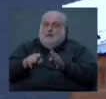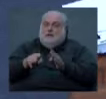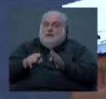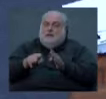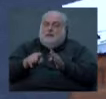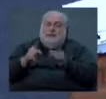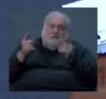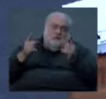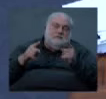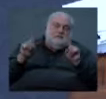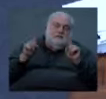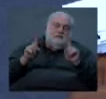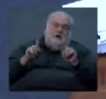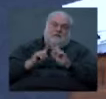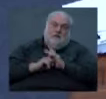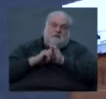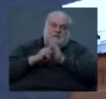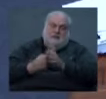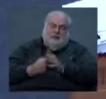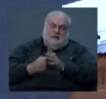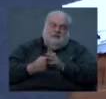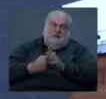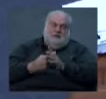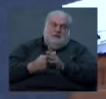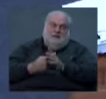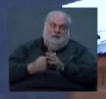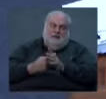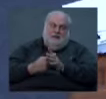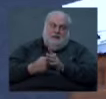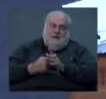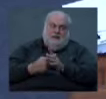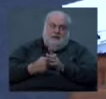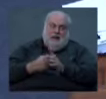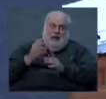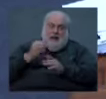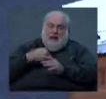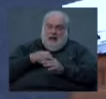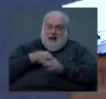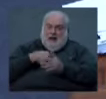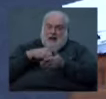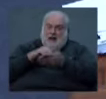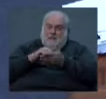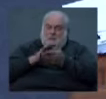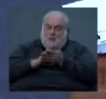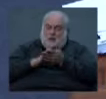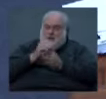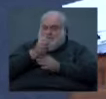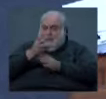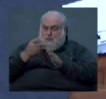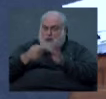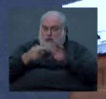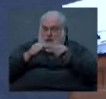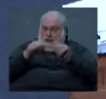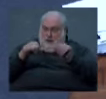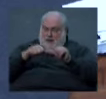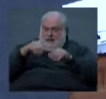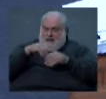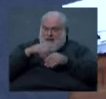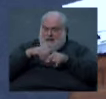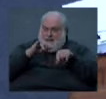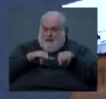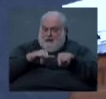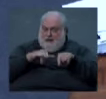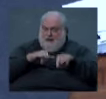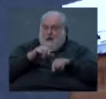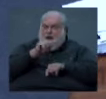for success of the implementation phrases of the plan. And I've marked several references in here if you'd like to see them. Kraft & Tull